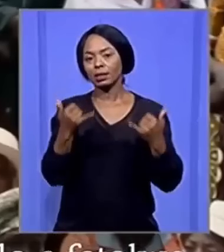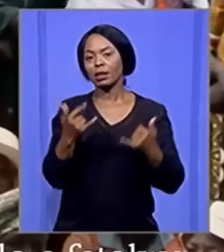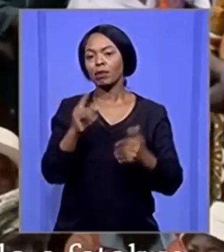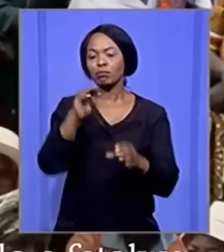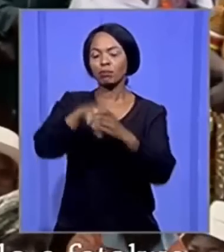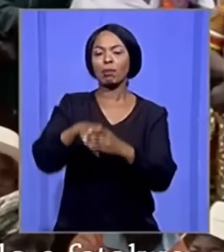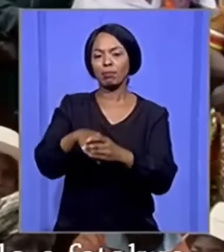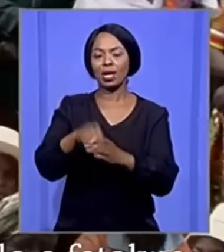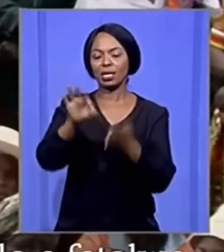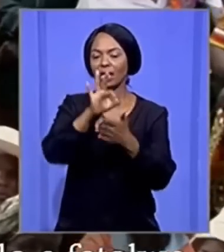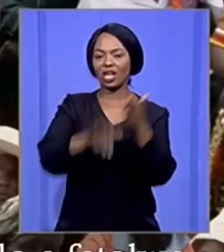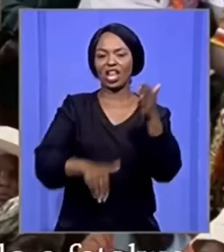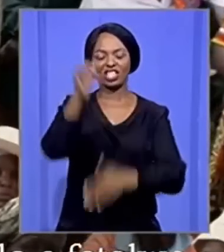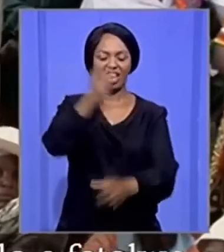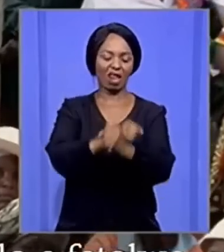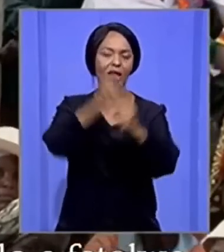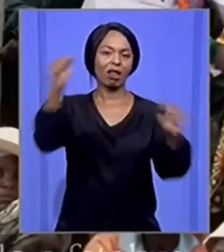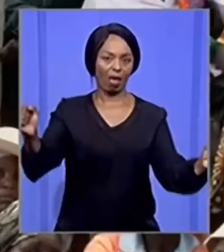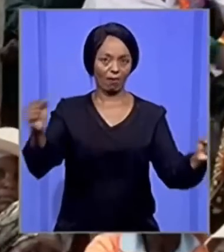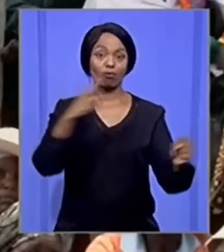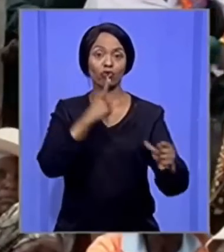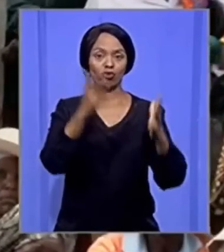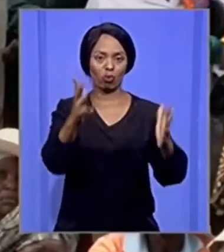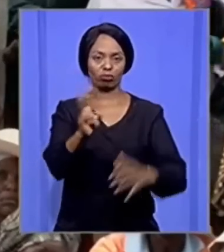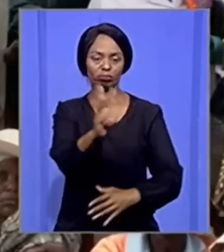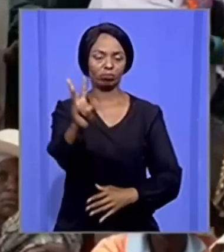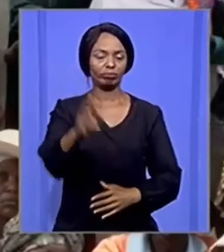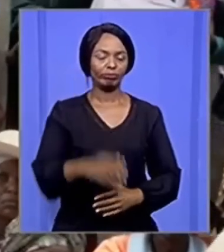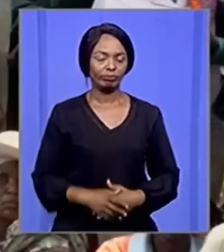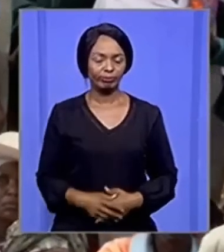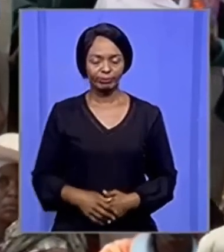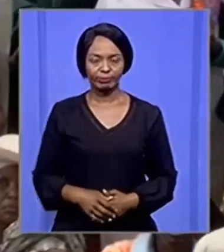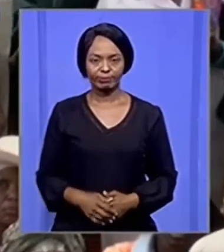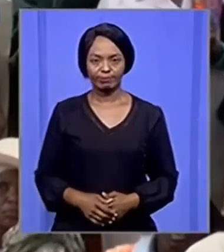tlago nna ke koketšo motao wa ditaba tša SABC Polokwane.